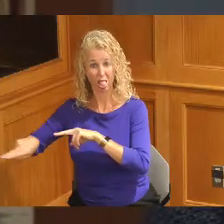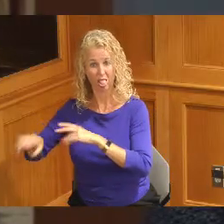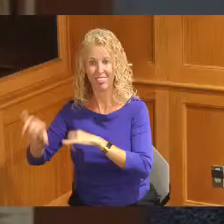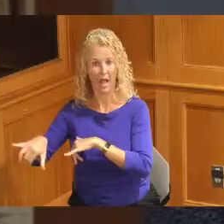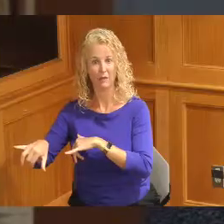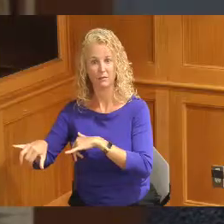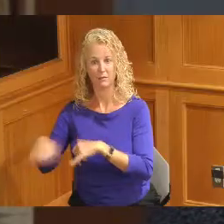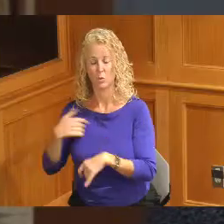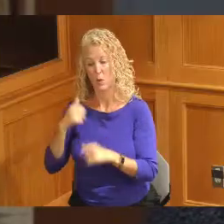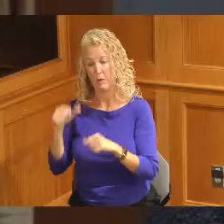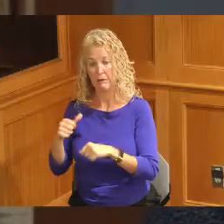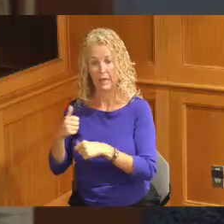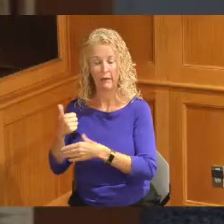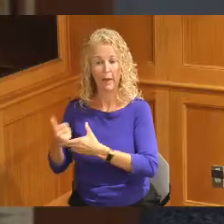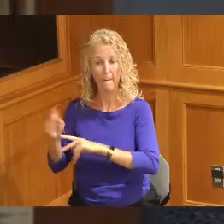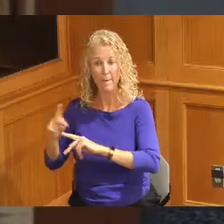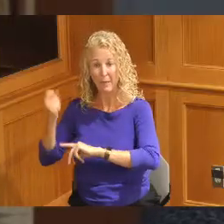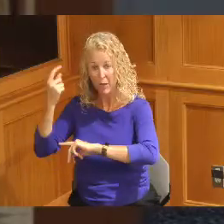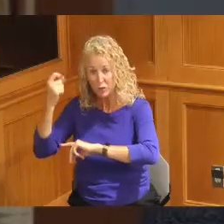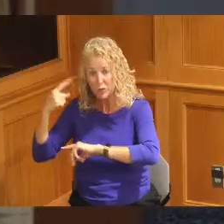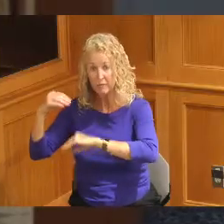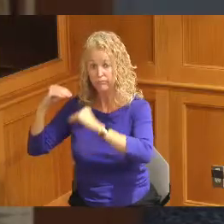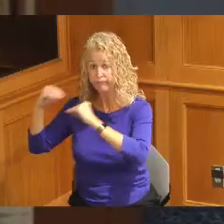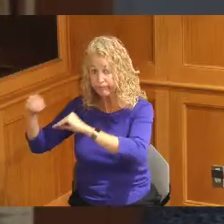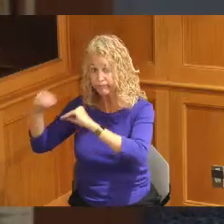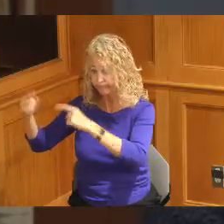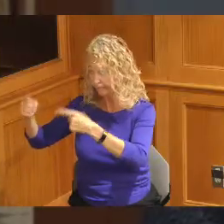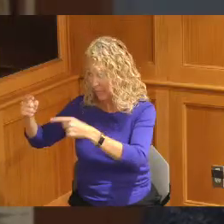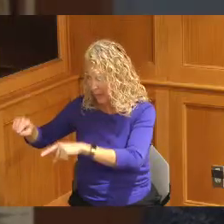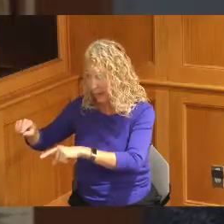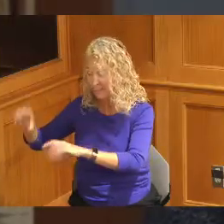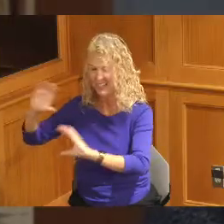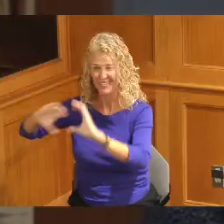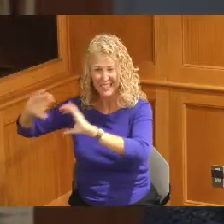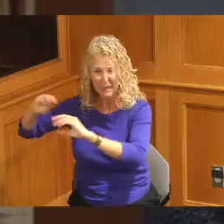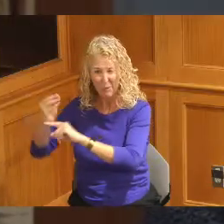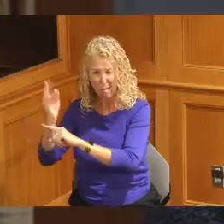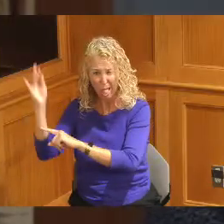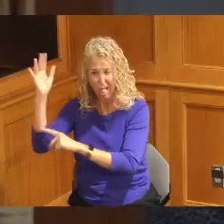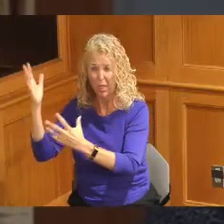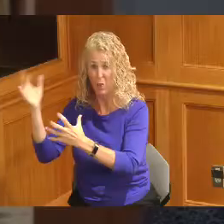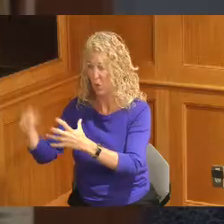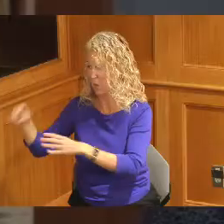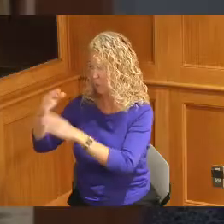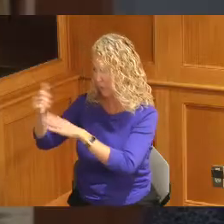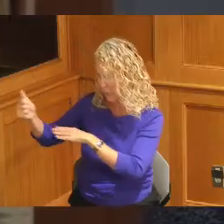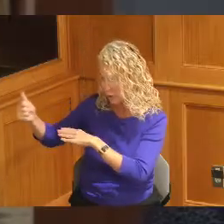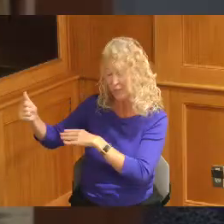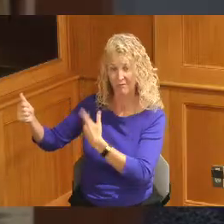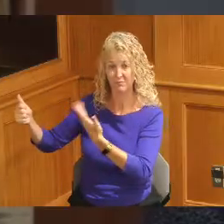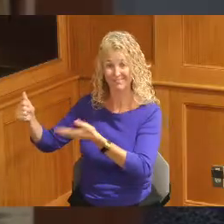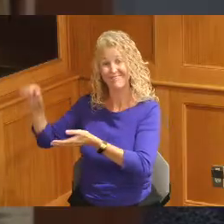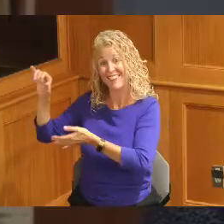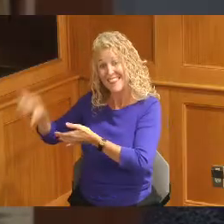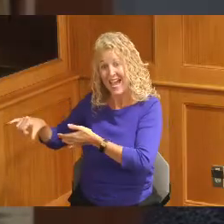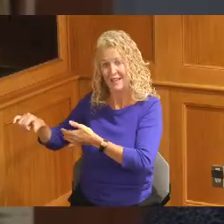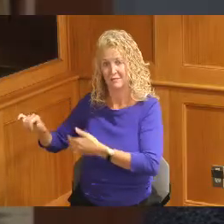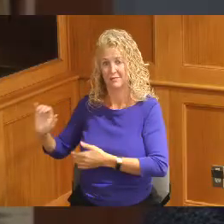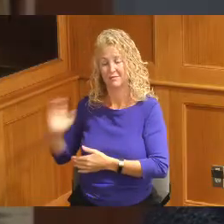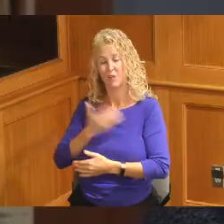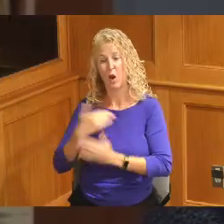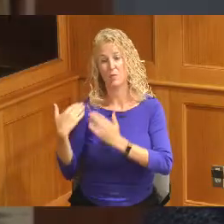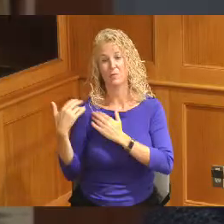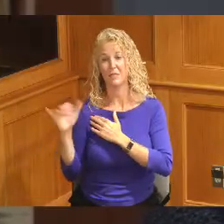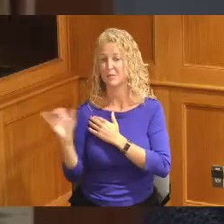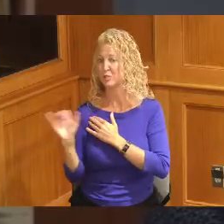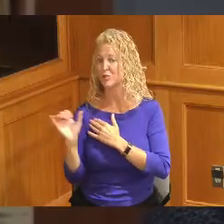tell people, this is what's going on, this is the incident we're dealing with, and here's what we'd like you to do to protect yourself. And that's really clear. So everything from